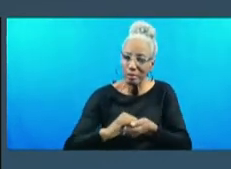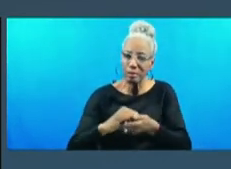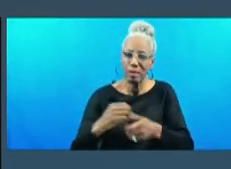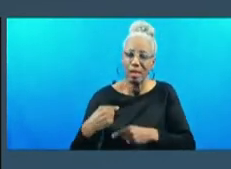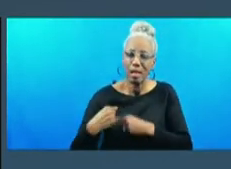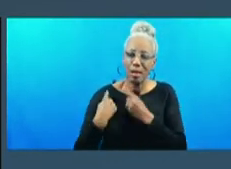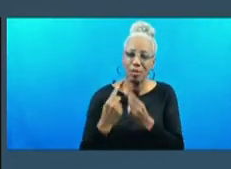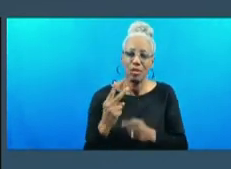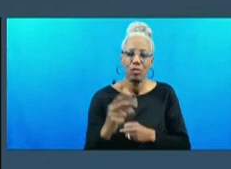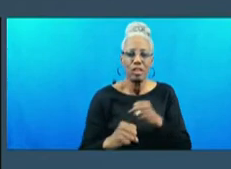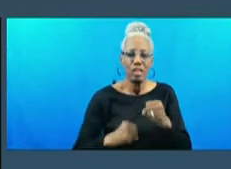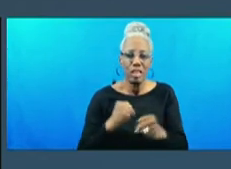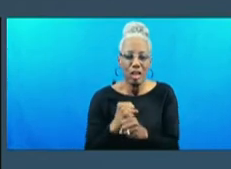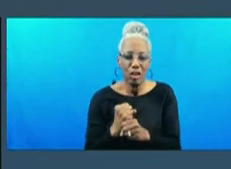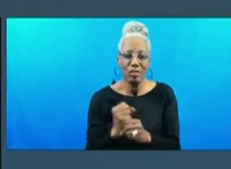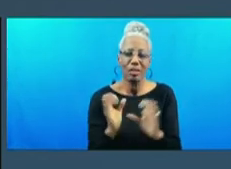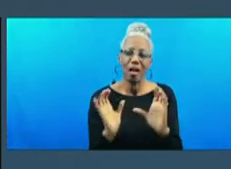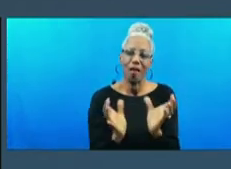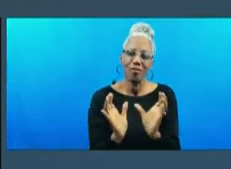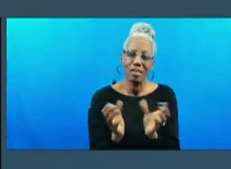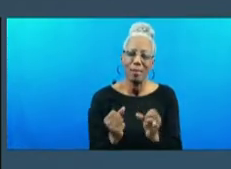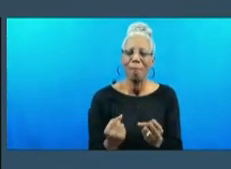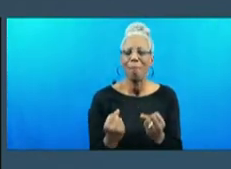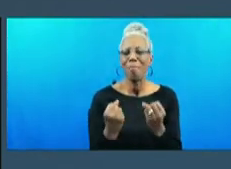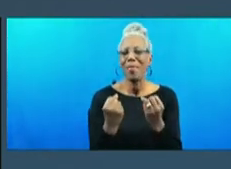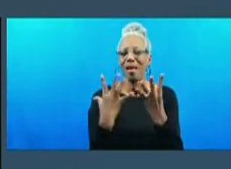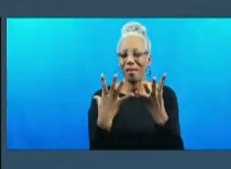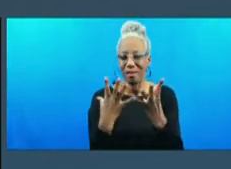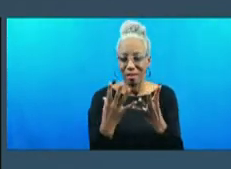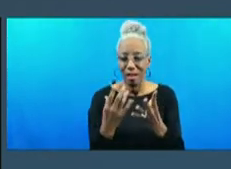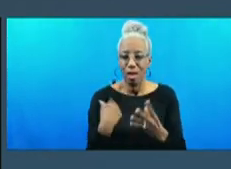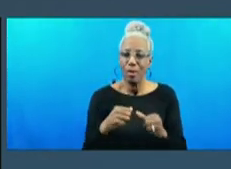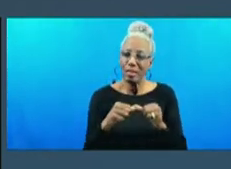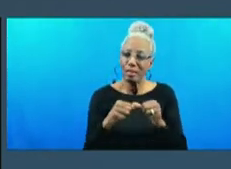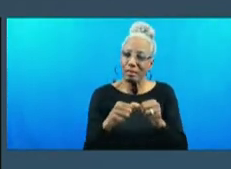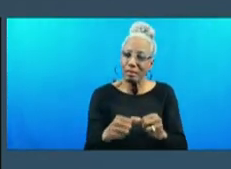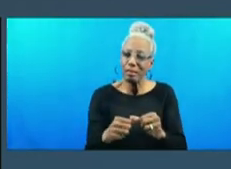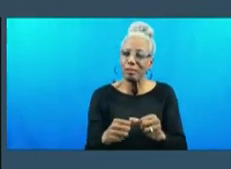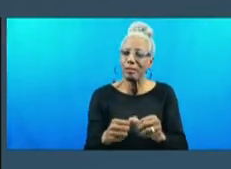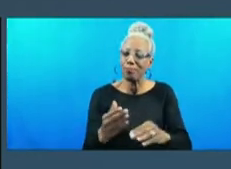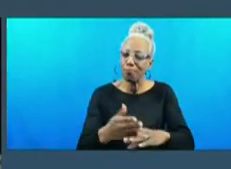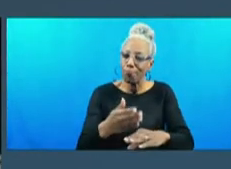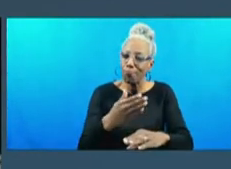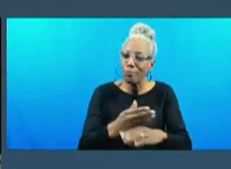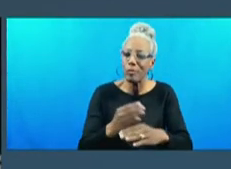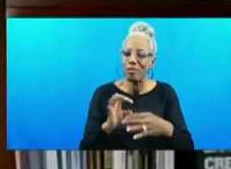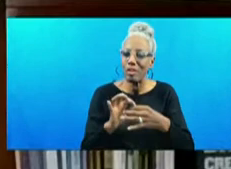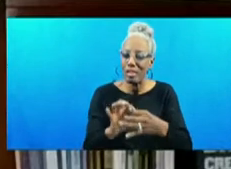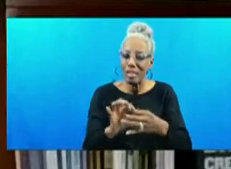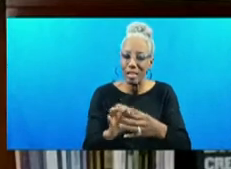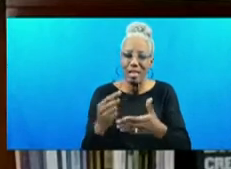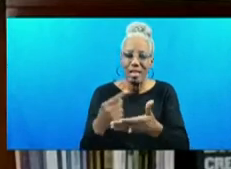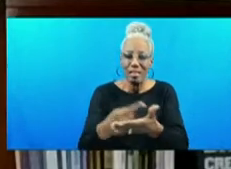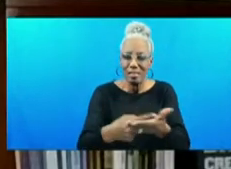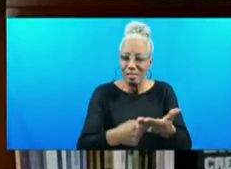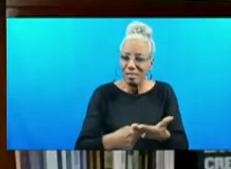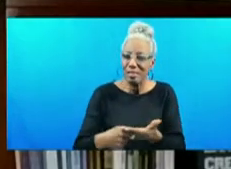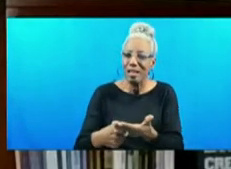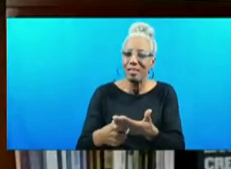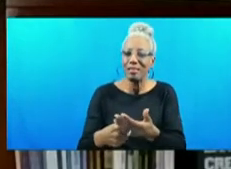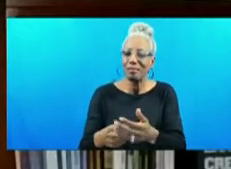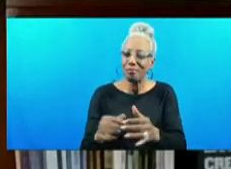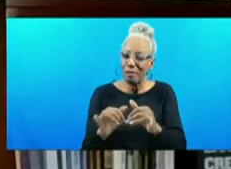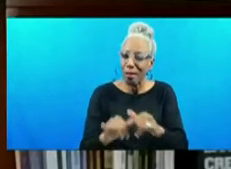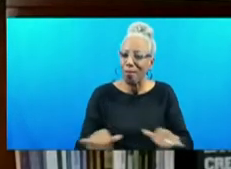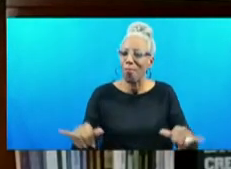conversations, we have been able to continue to build that relationship and discuss our collective interests. And so I do want to thank them for that, because I know it is a